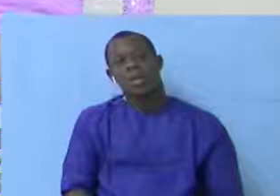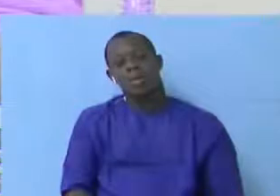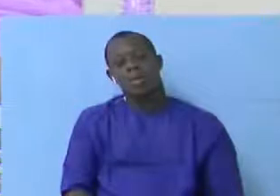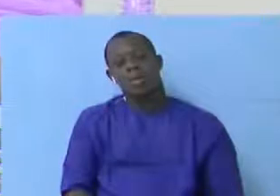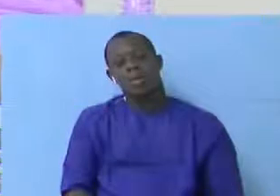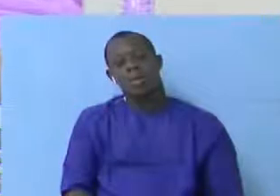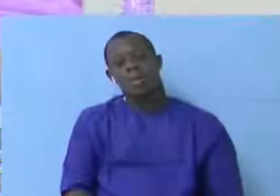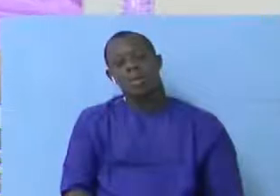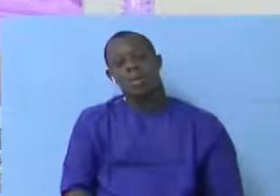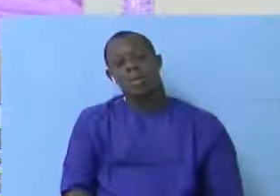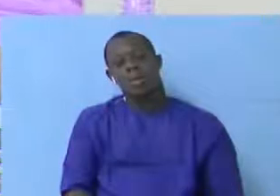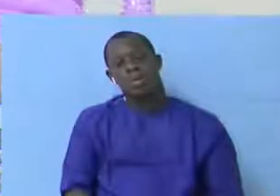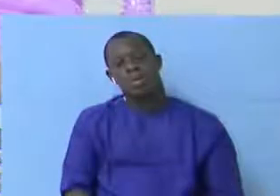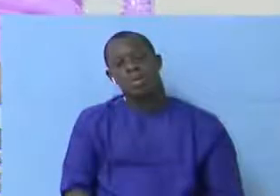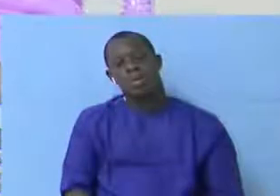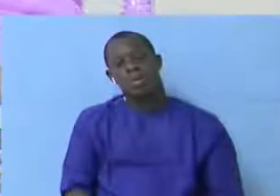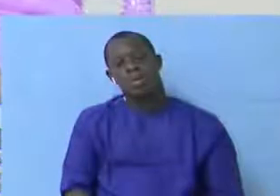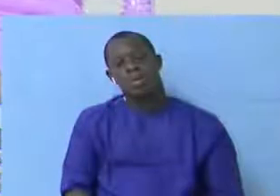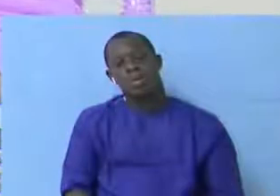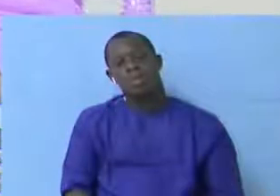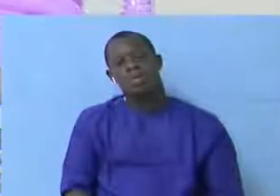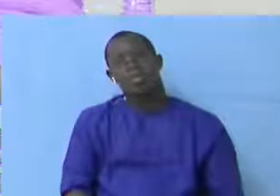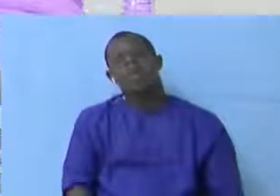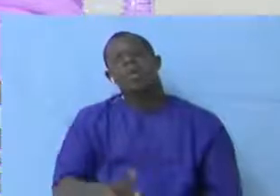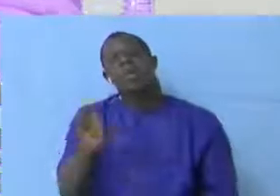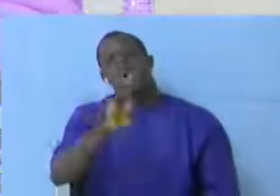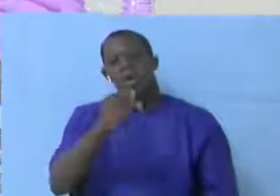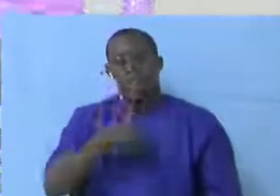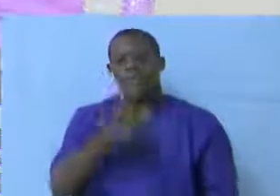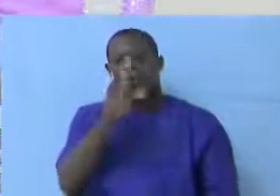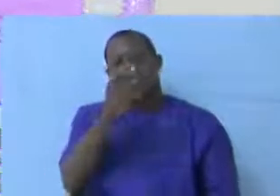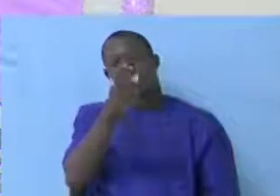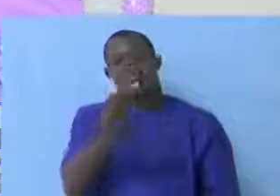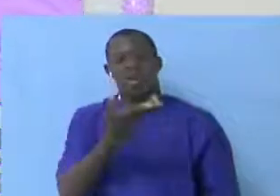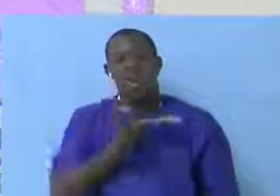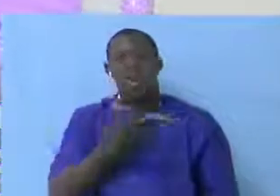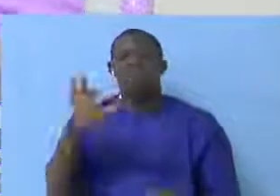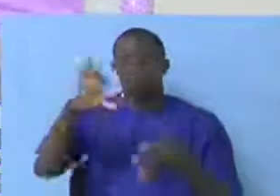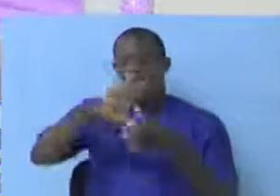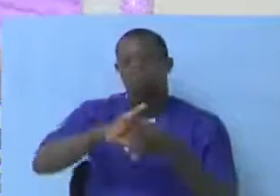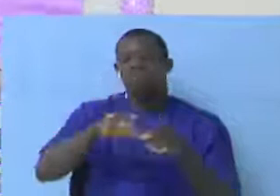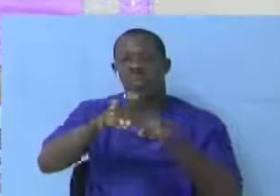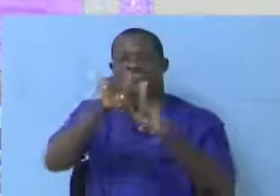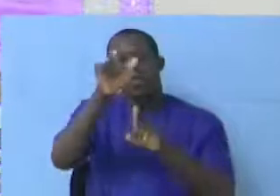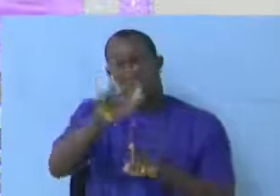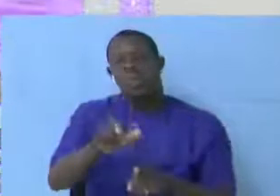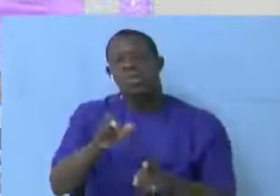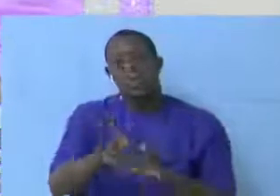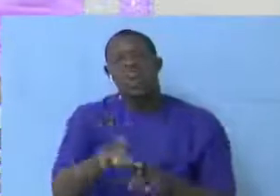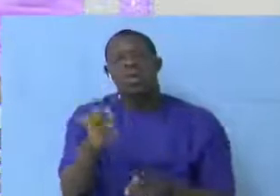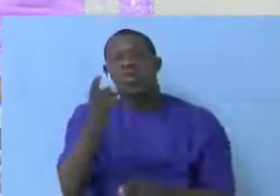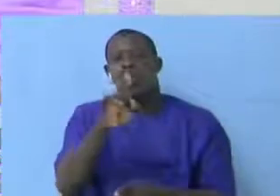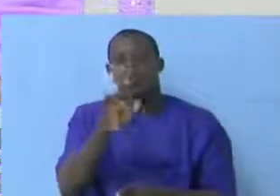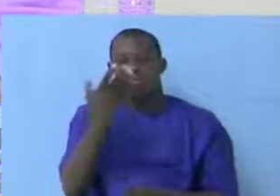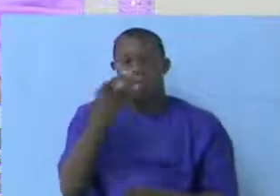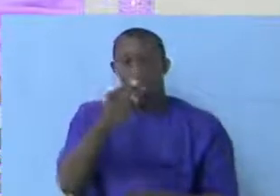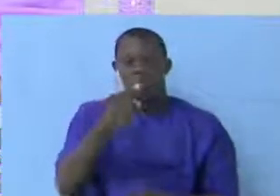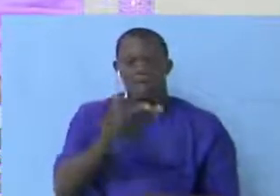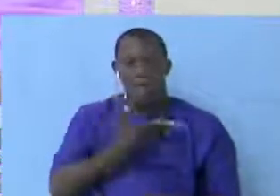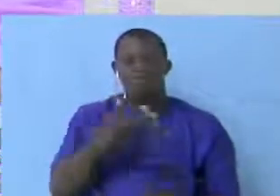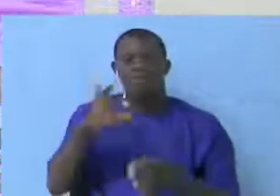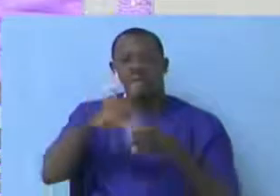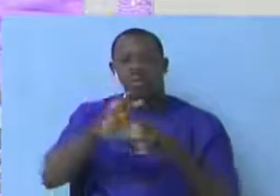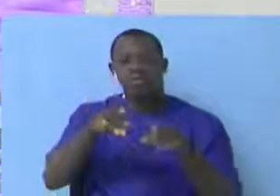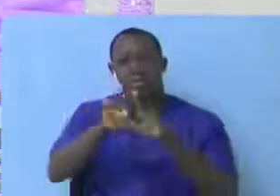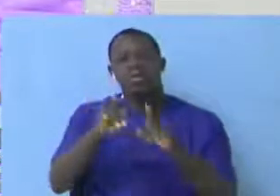said you had a connection with her. Yes. When you have a connection, it means you feel this connection. I didn't say. So